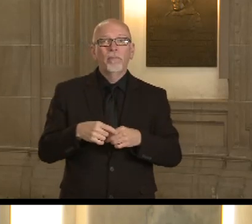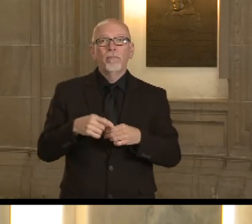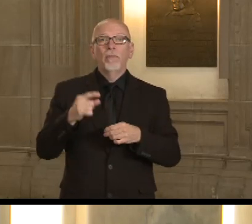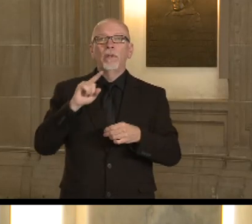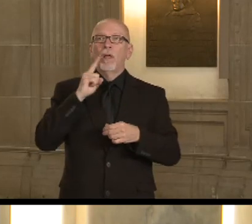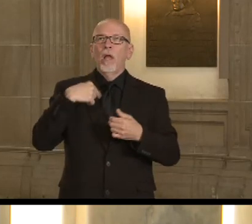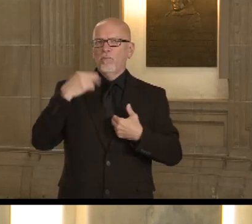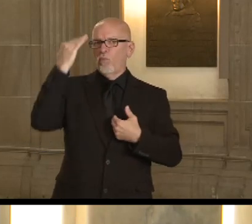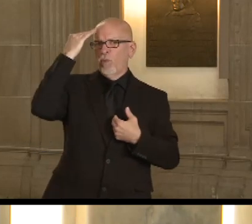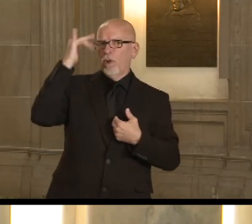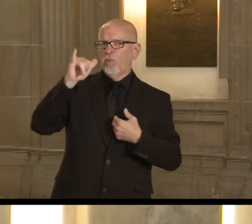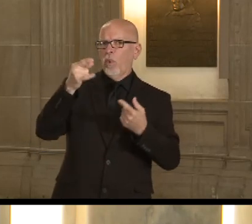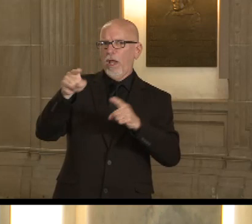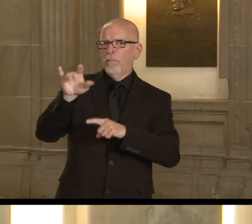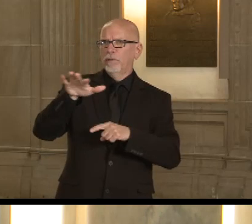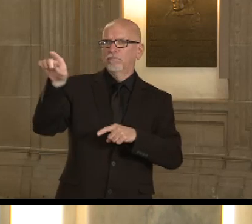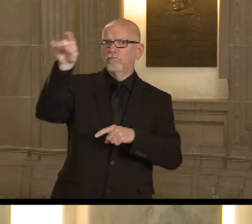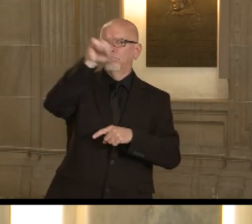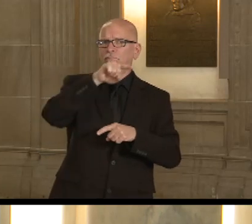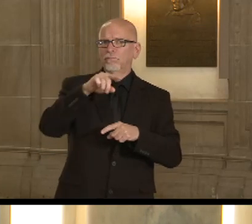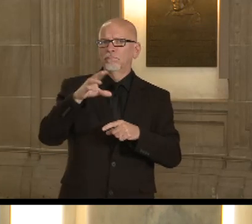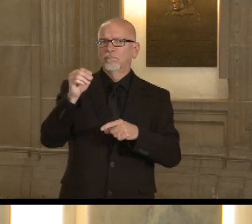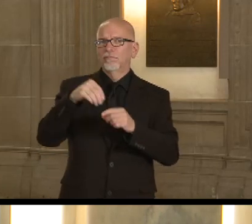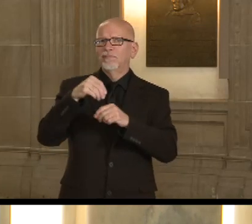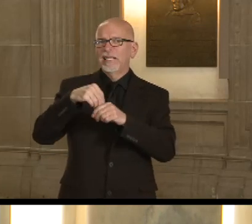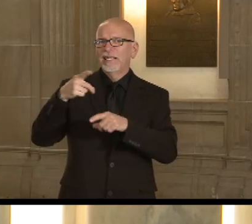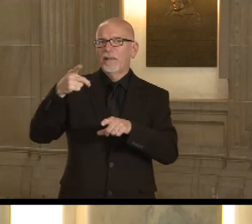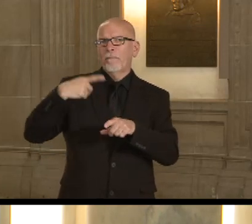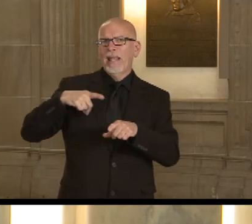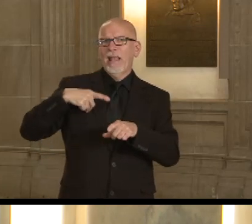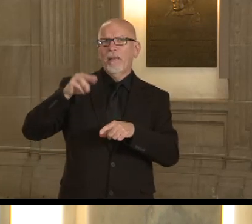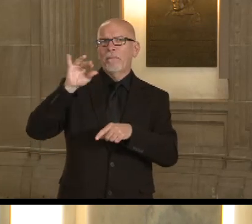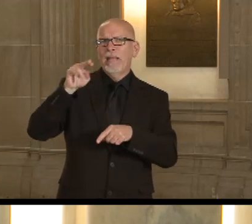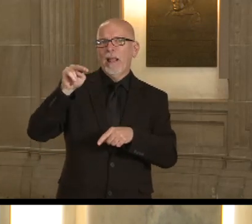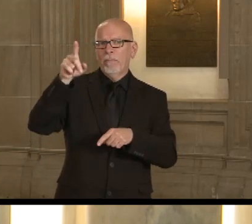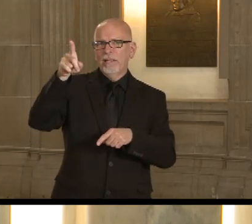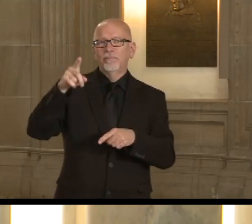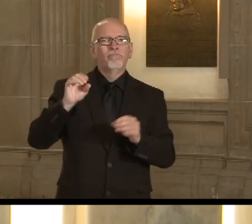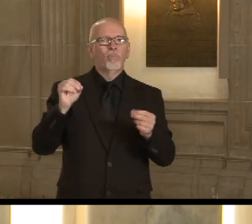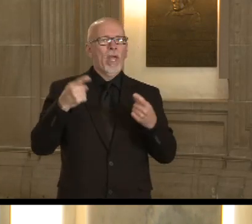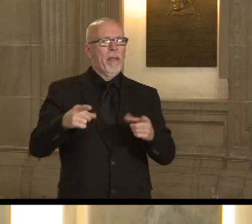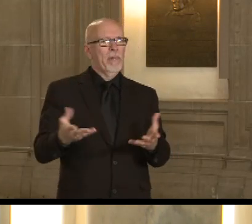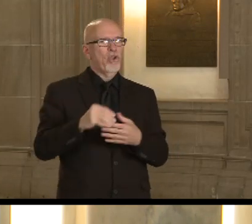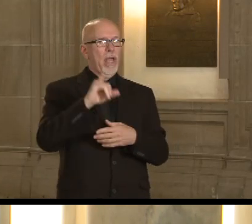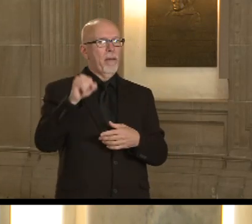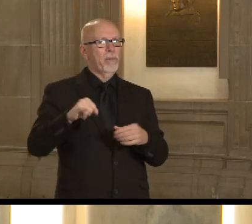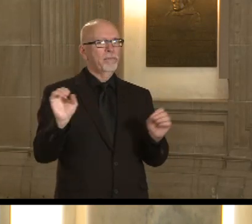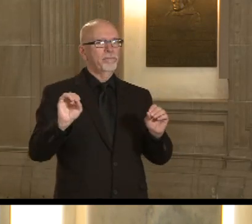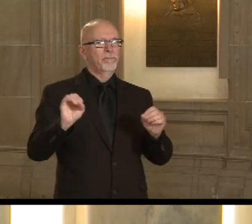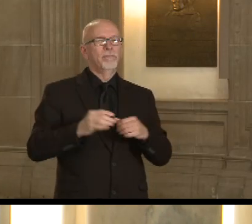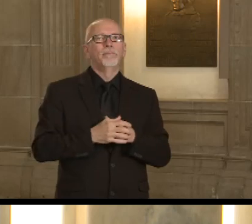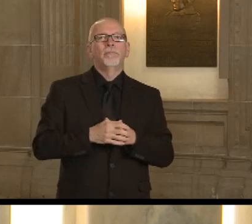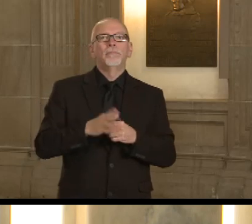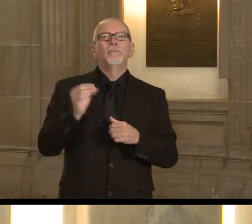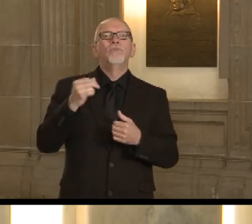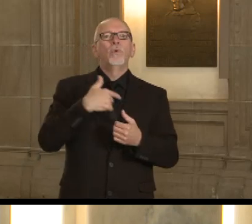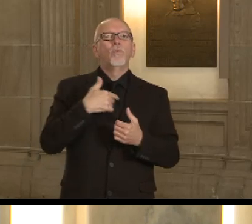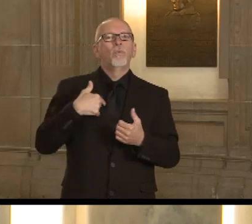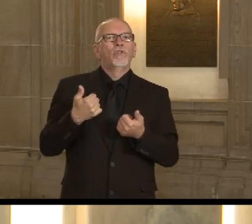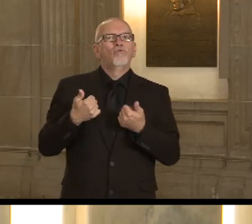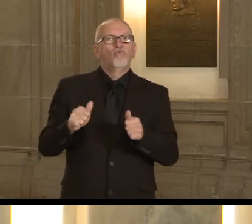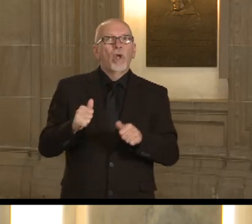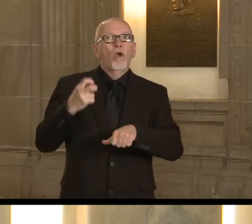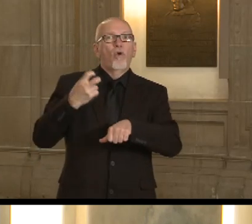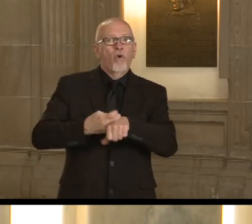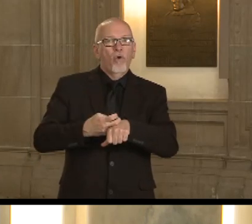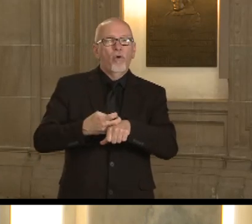very aware of them as they occurred, specifically up in the Minneapolis area. It didn't happen here in Indianapolis, and we tried very,